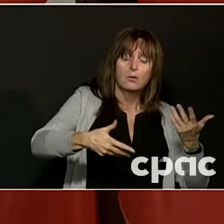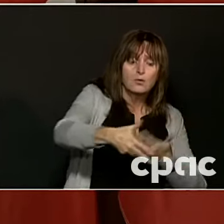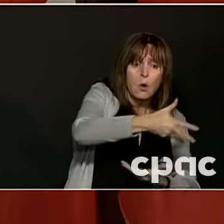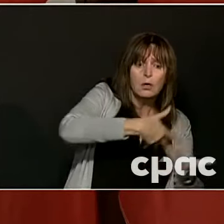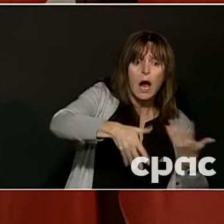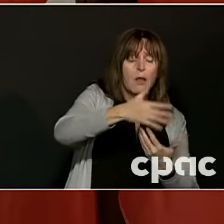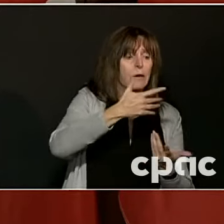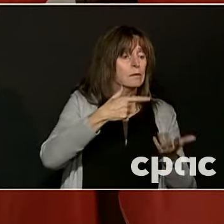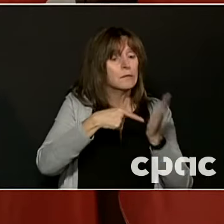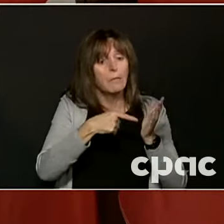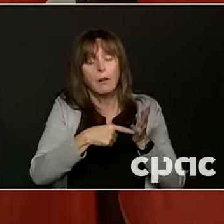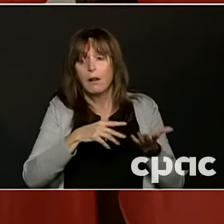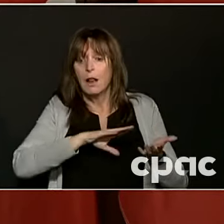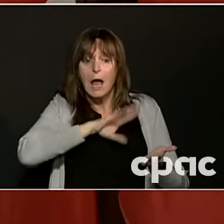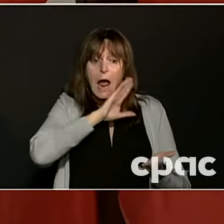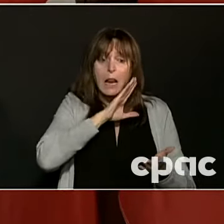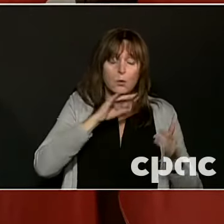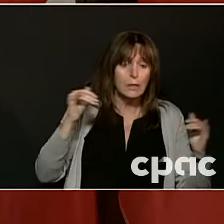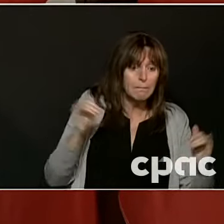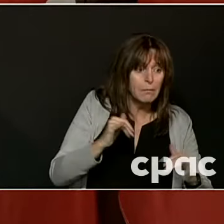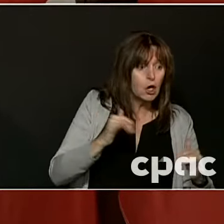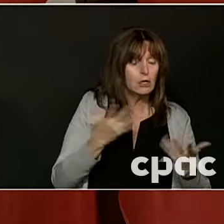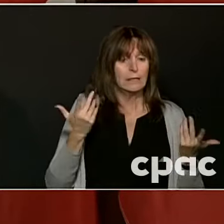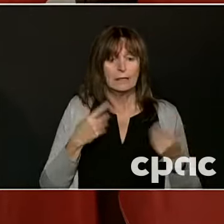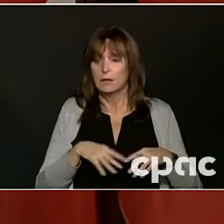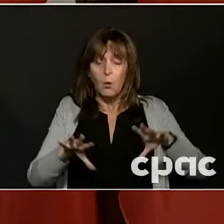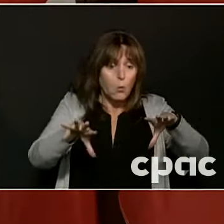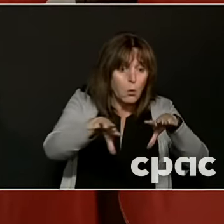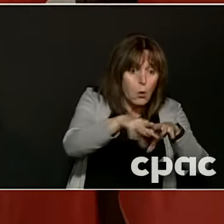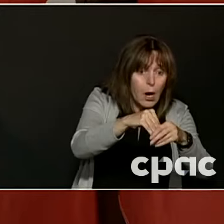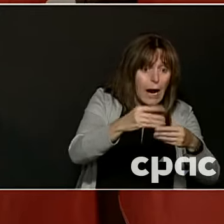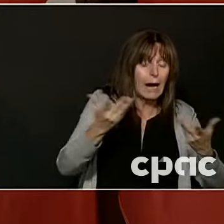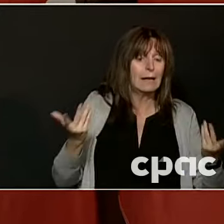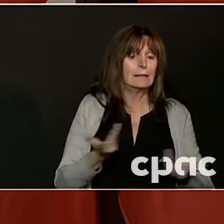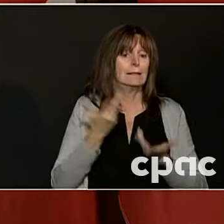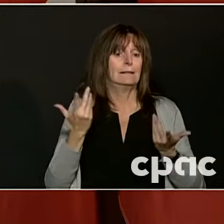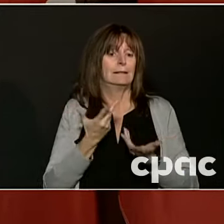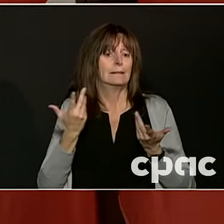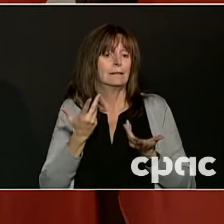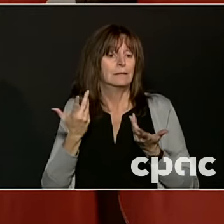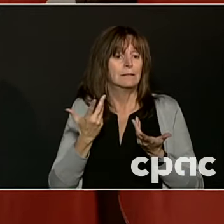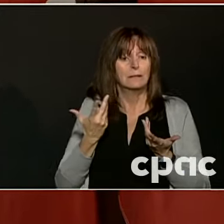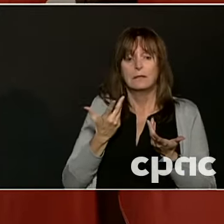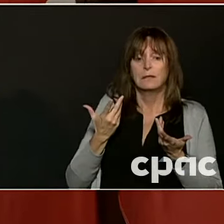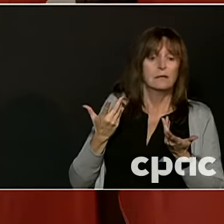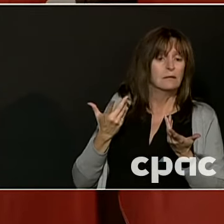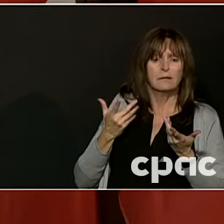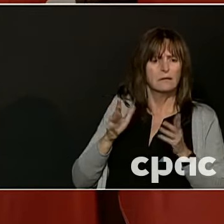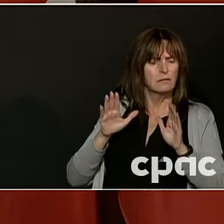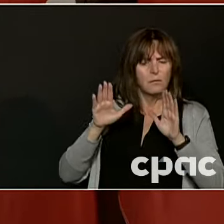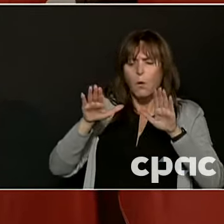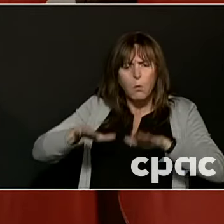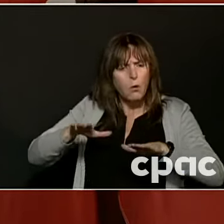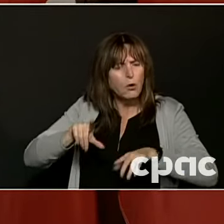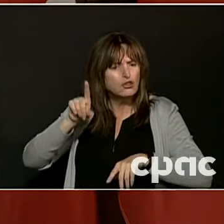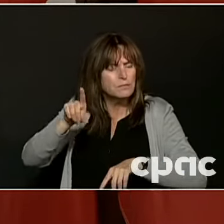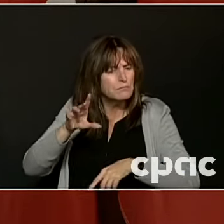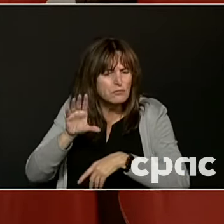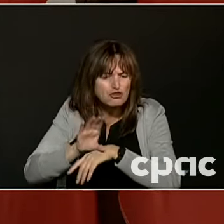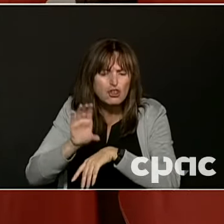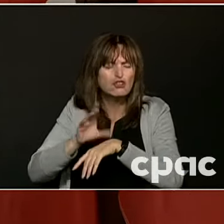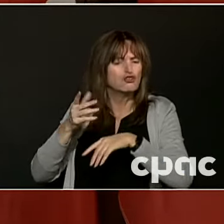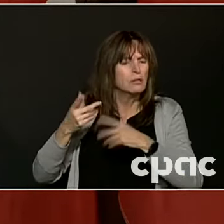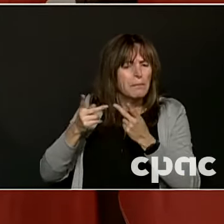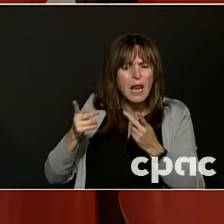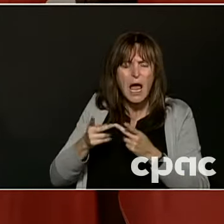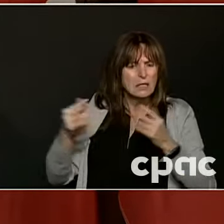weddings, places of worship, other social gatherings that have occurred. And all of those are important